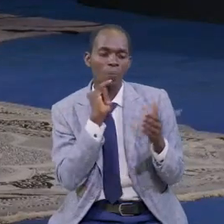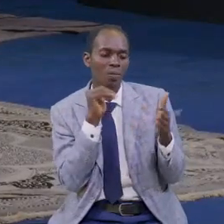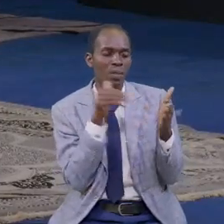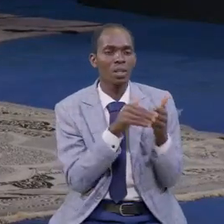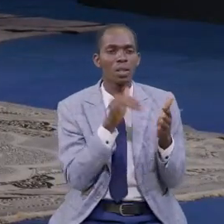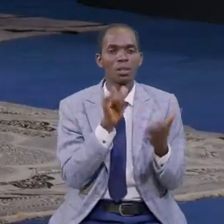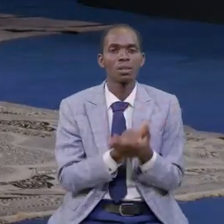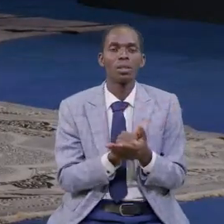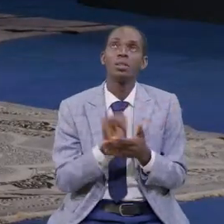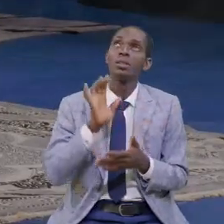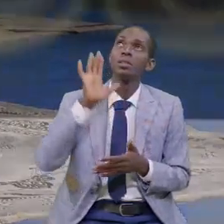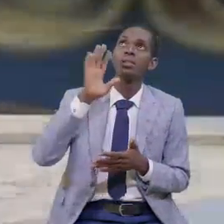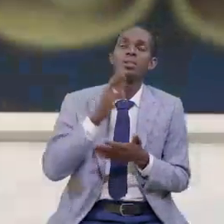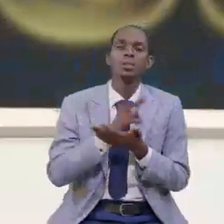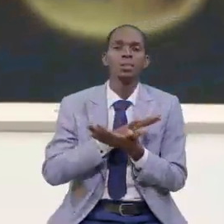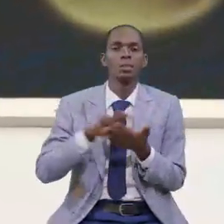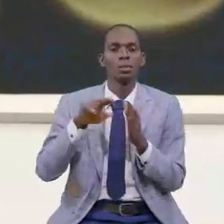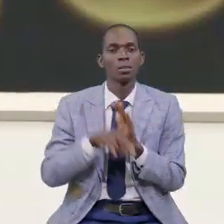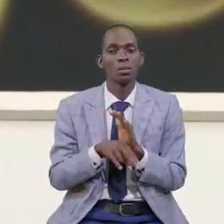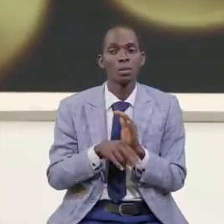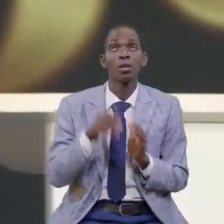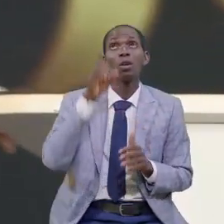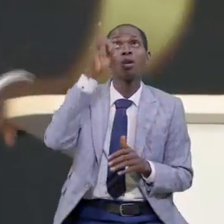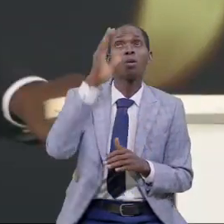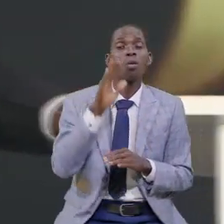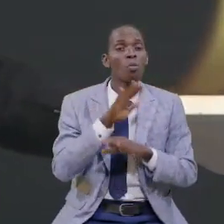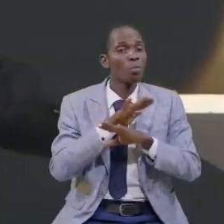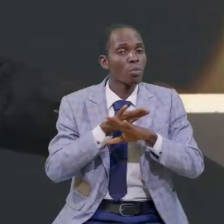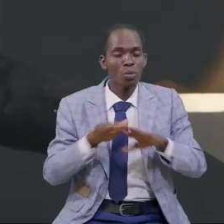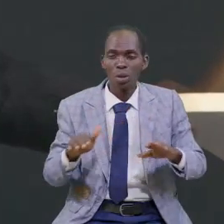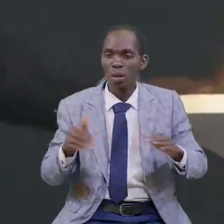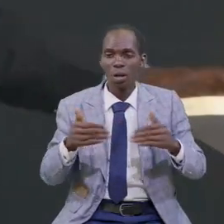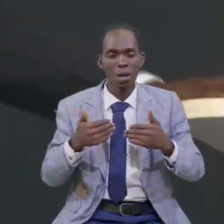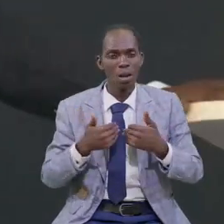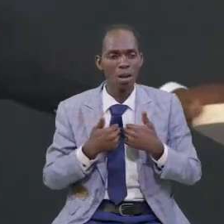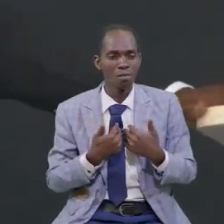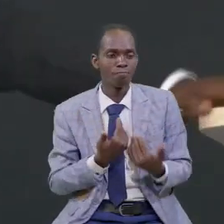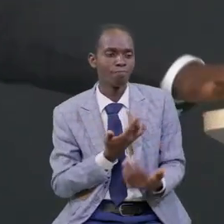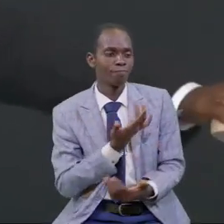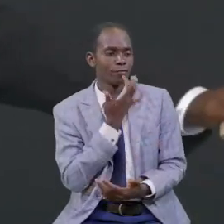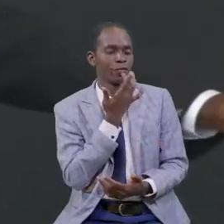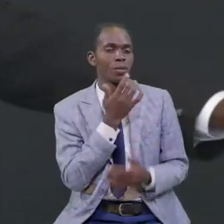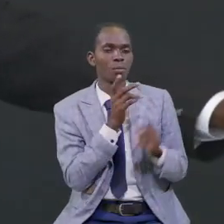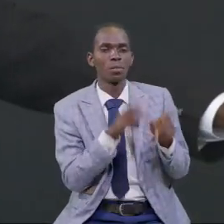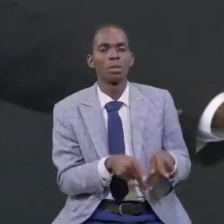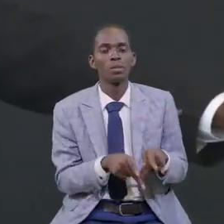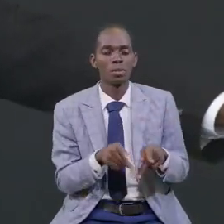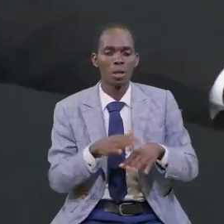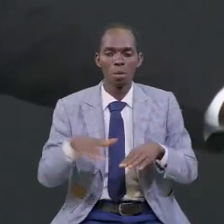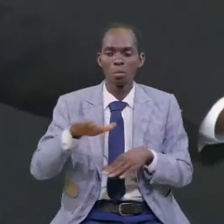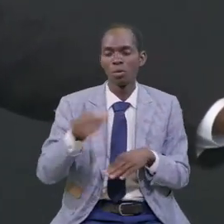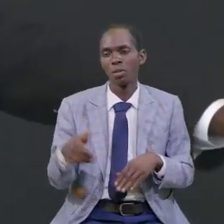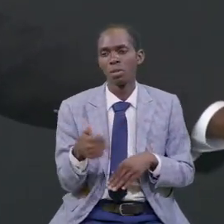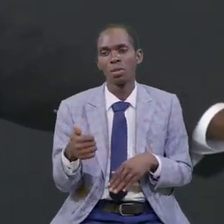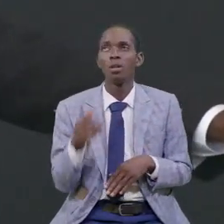righteousness. God doesn't have favorites that he'll say, I know